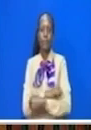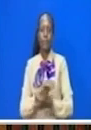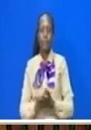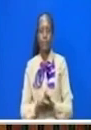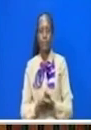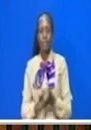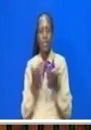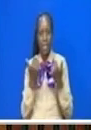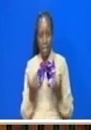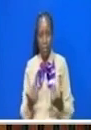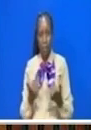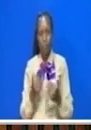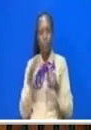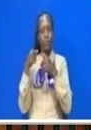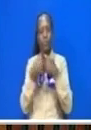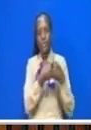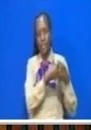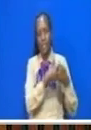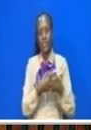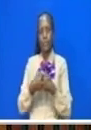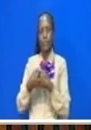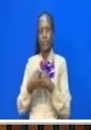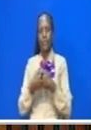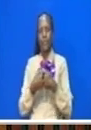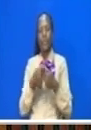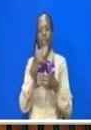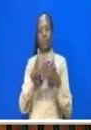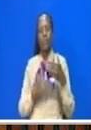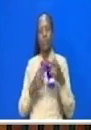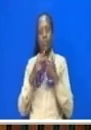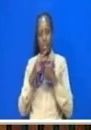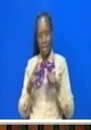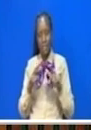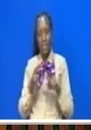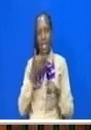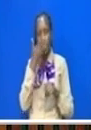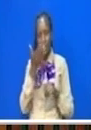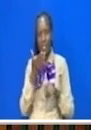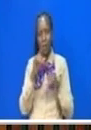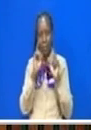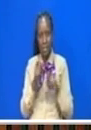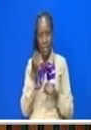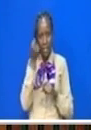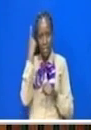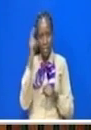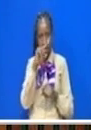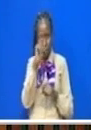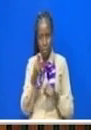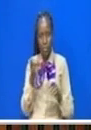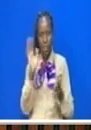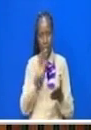So let's look at these challenges. Remember, even before we start providing answers, we need to fully understand that question